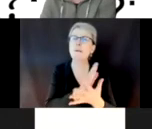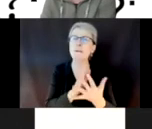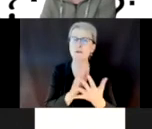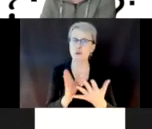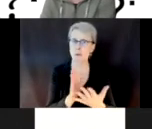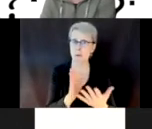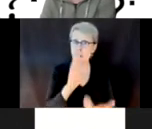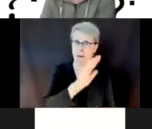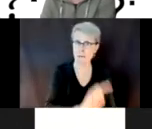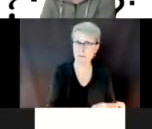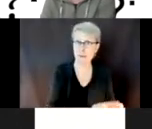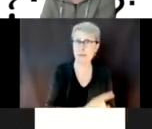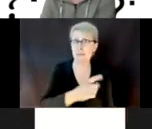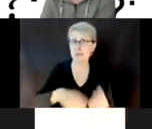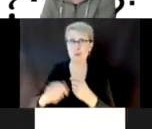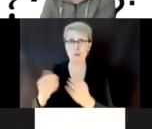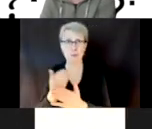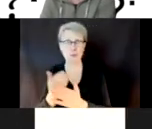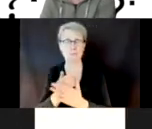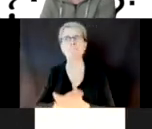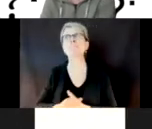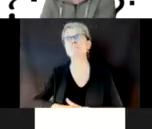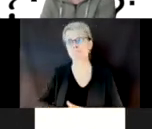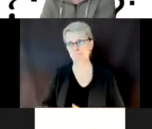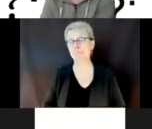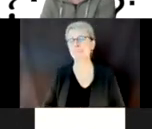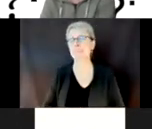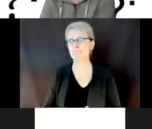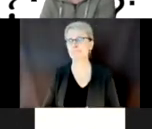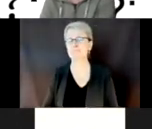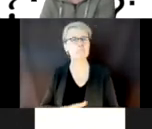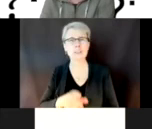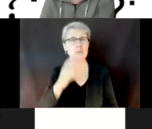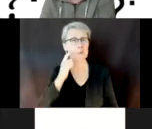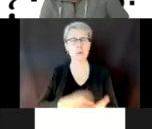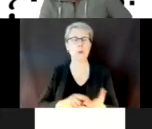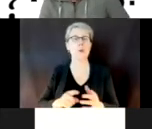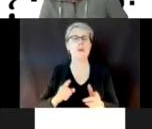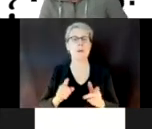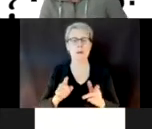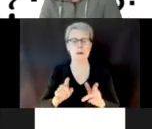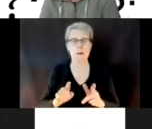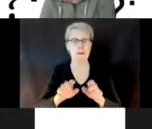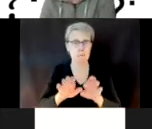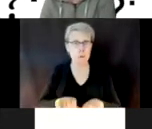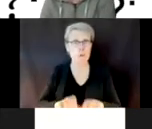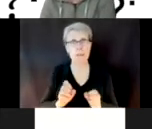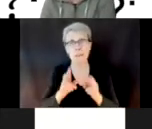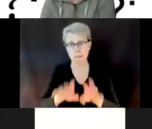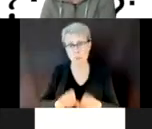many platforms is too many? If you are finding that you are not keeping up with posting on all of your